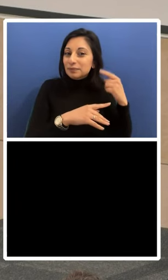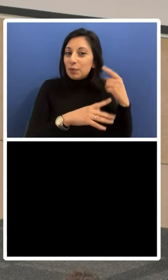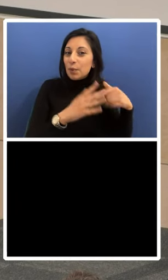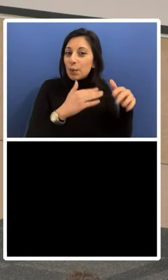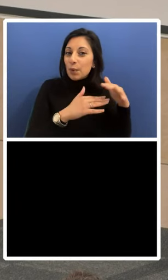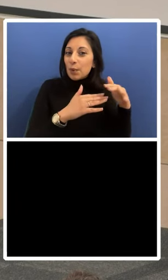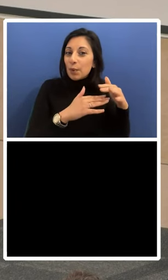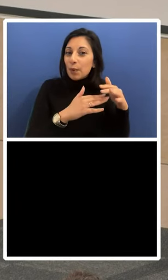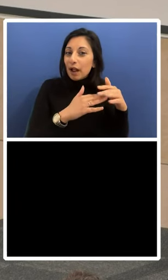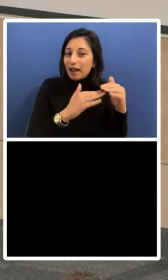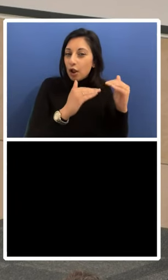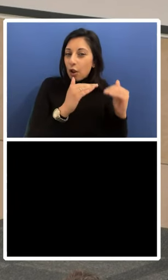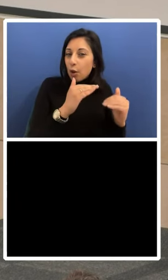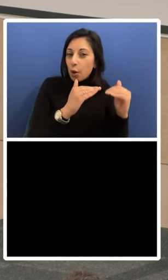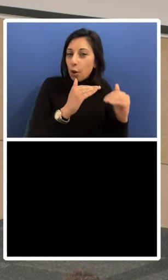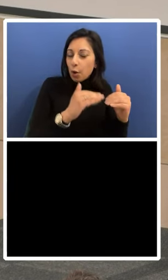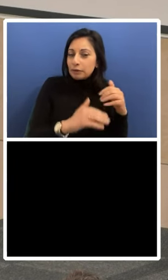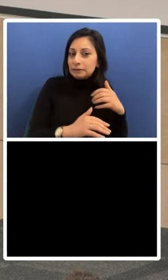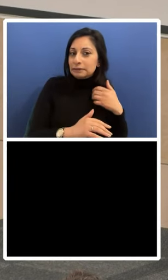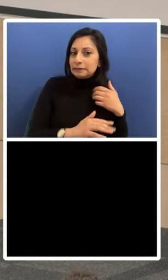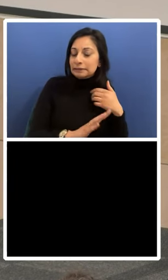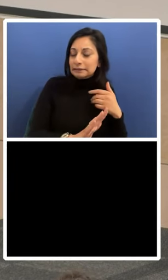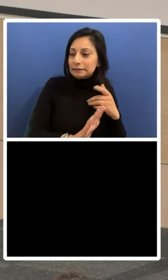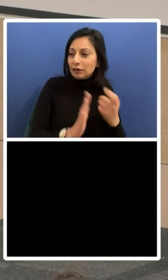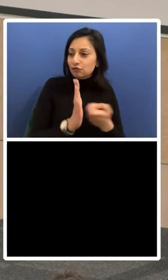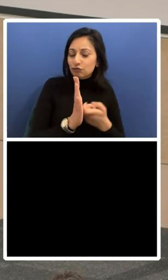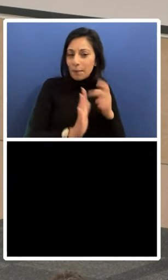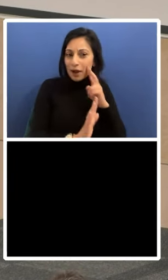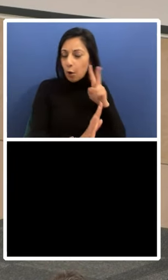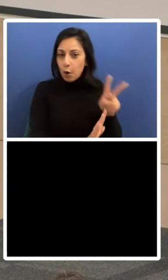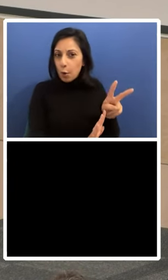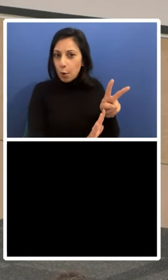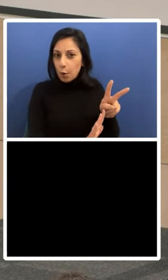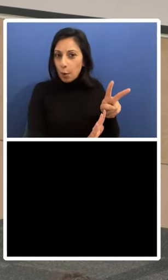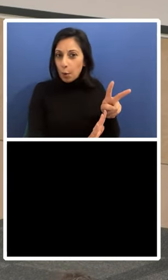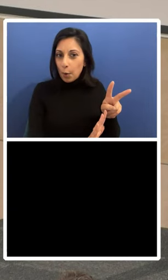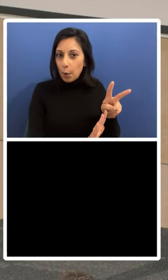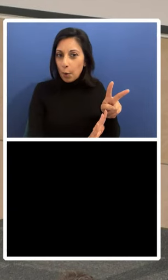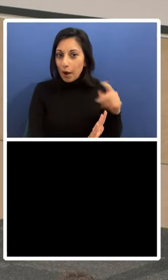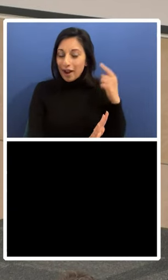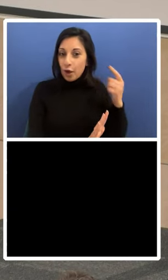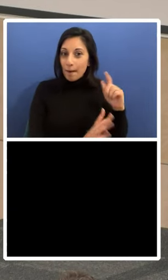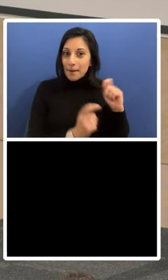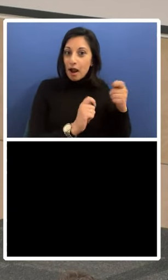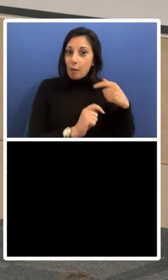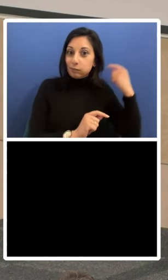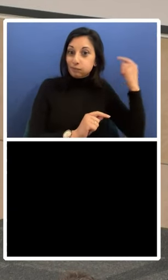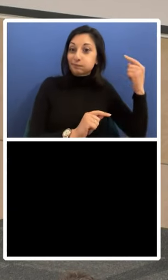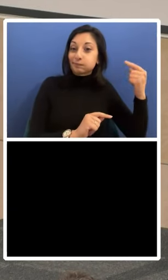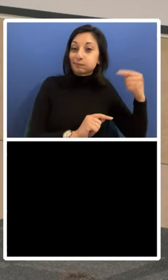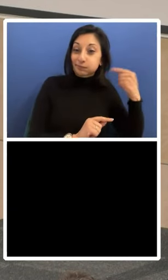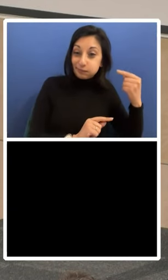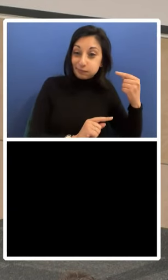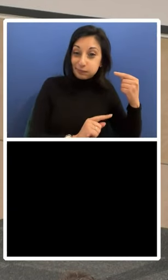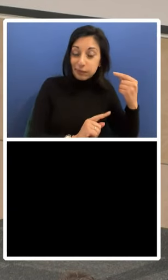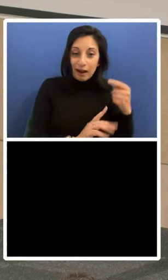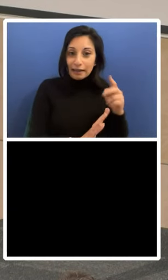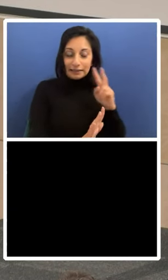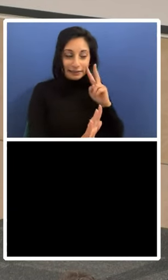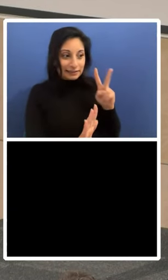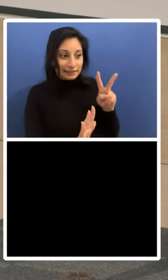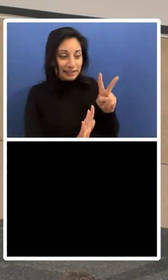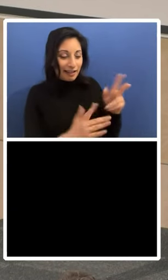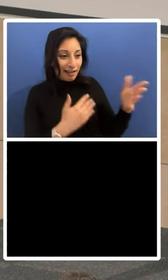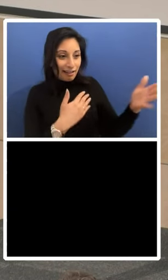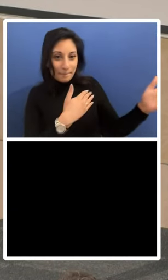like a low growl. And I'm just like, don't look at Rupert, don't look. And then it just gets louder, and just don't look at the guy. And then I hear